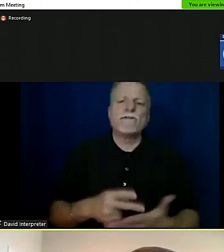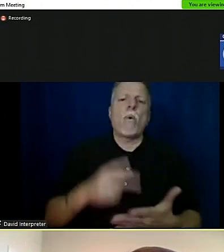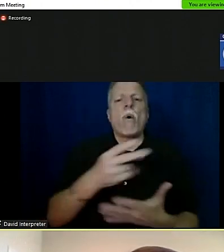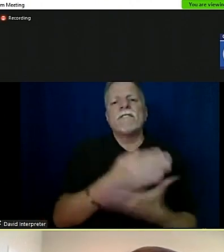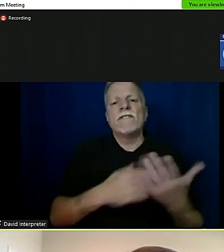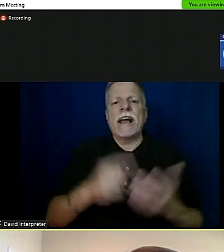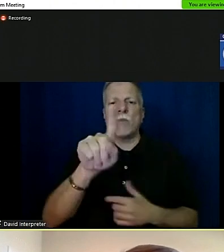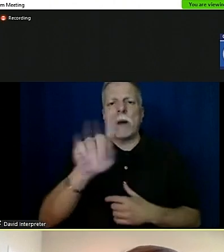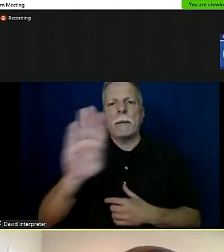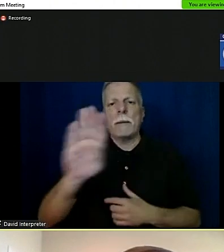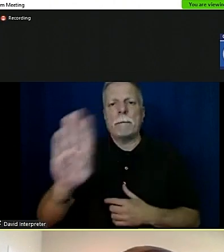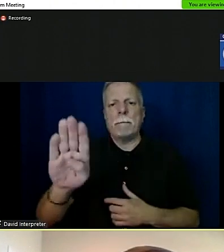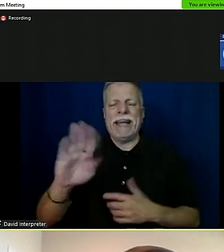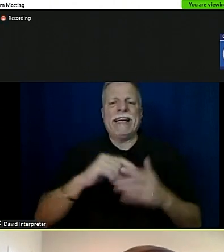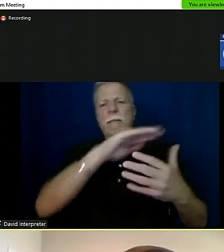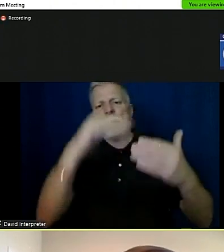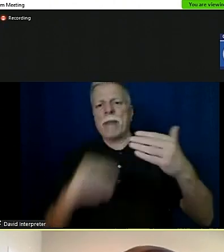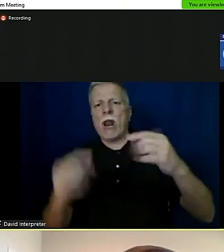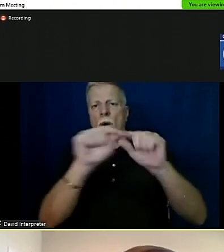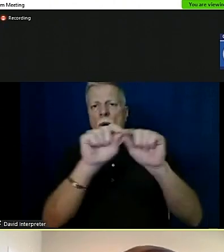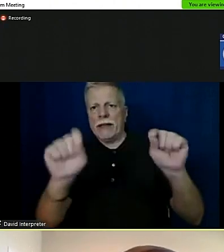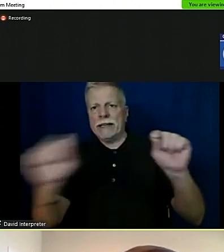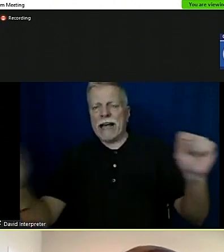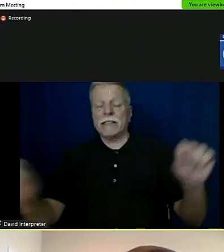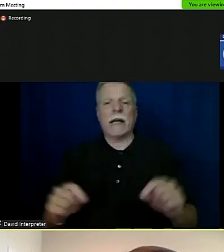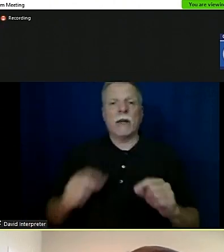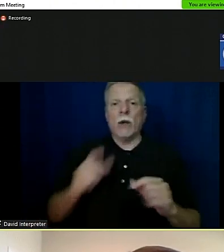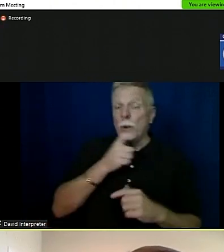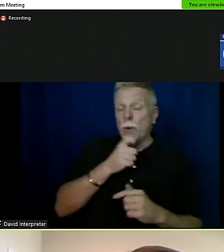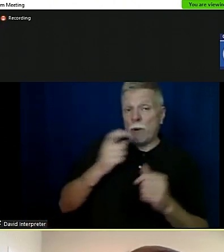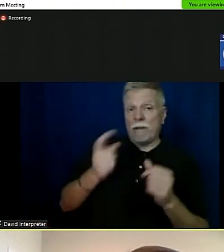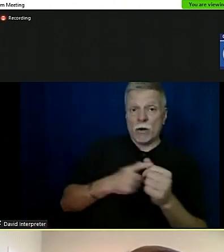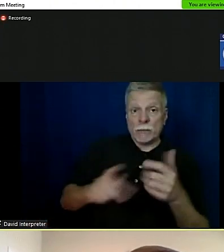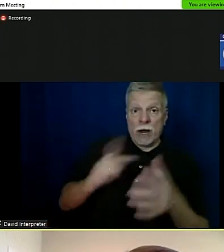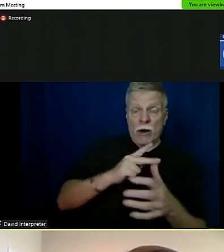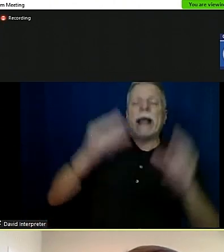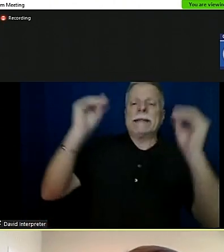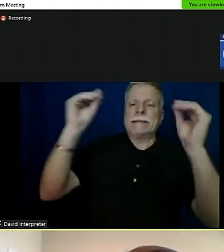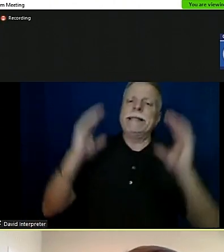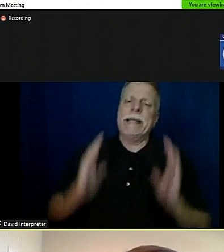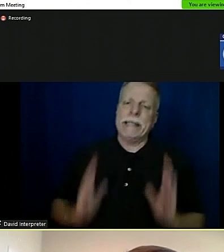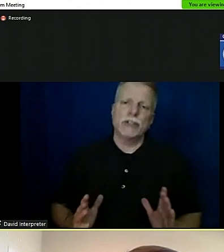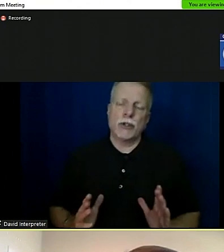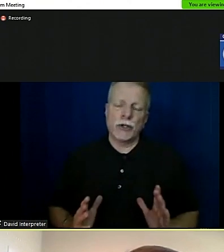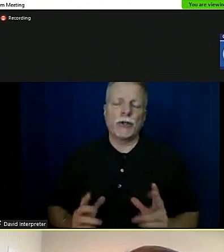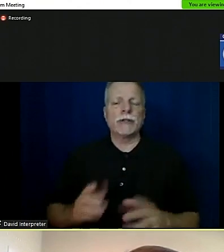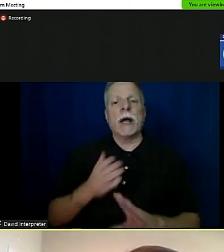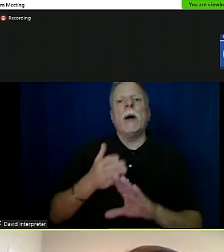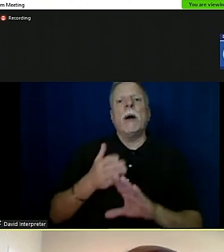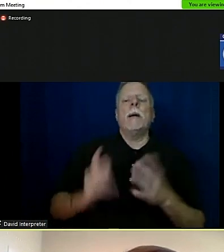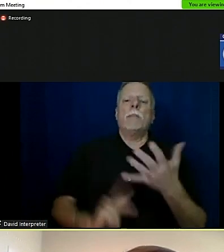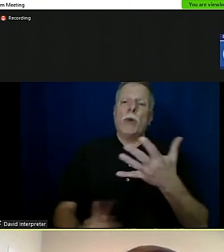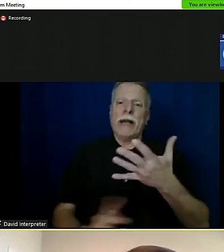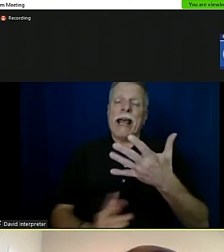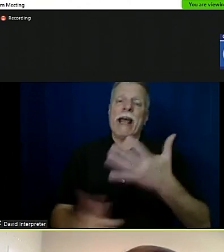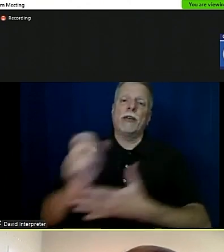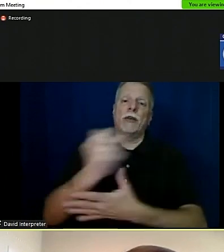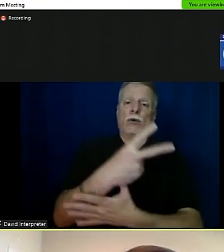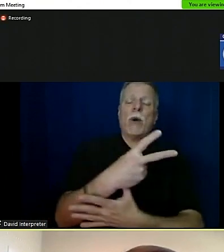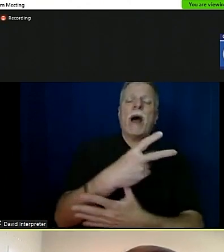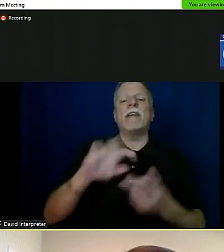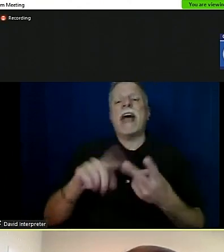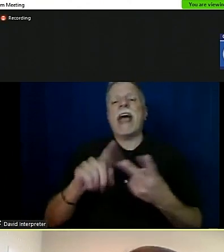line. Teachers are actually going to be the first priority from there. You know, pre-K through 12 and childcare workers, that's going to